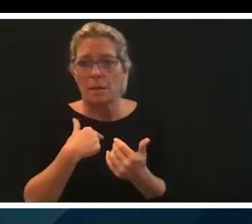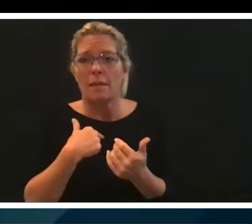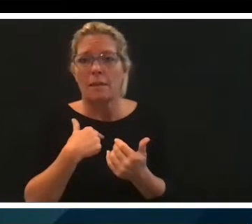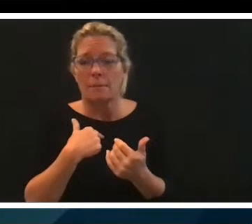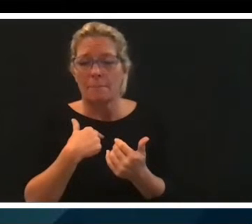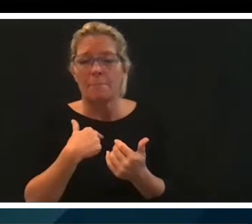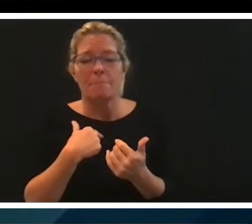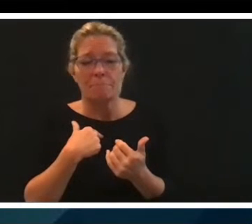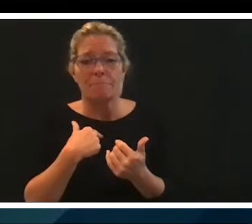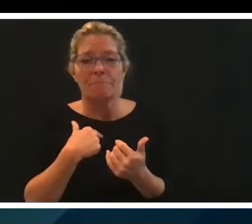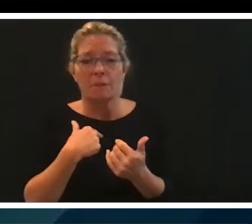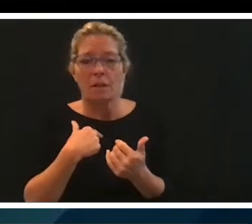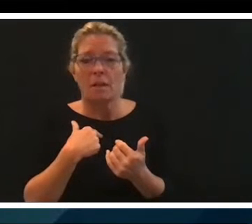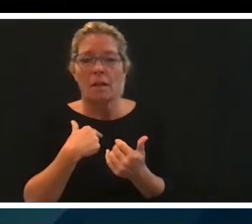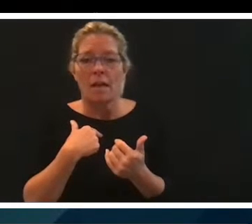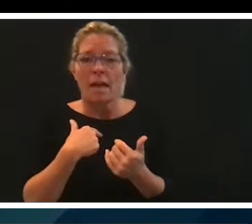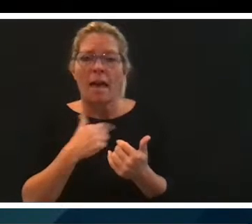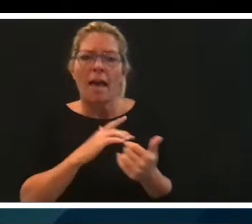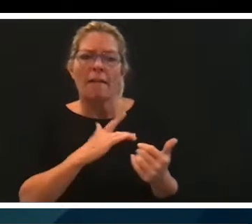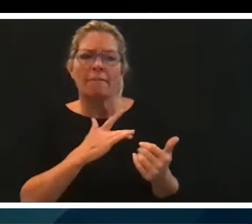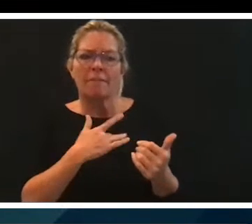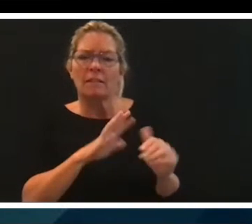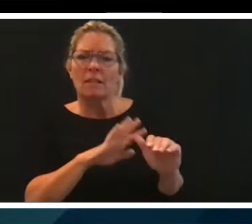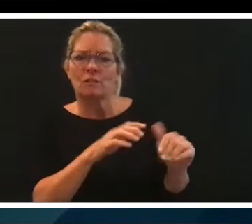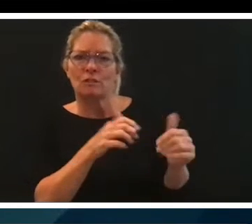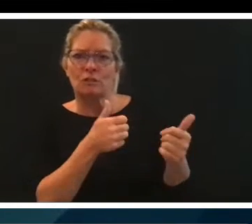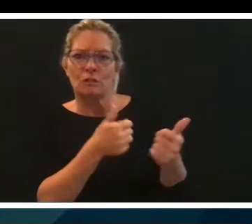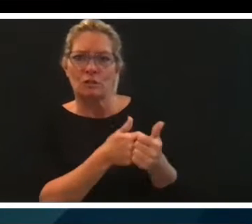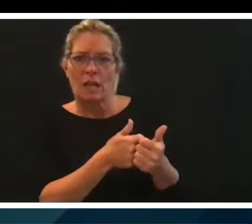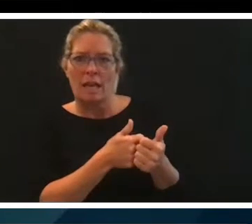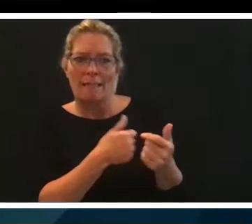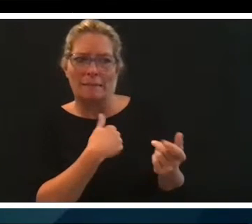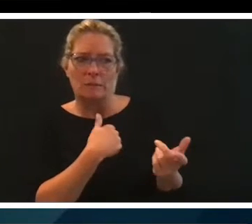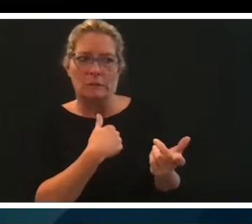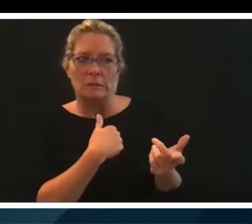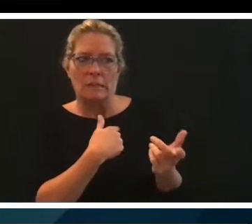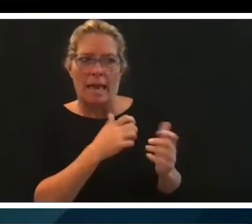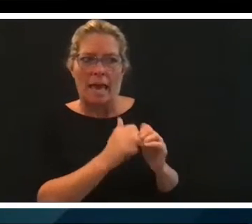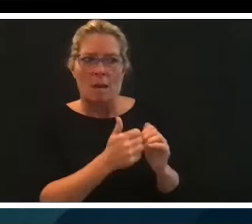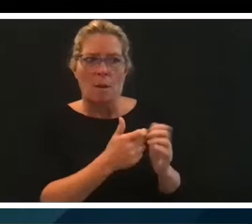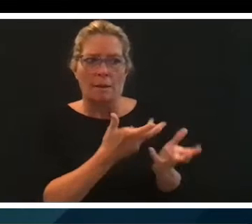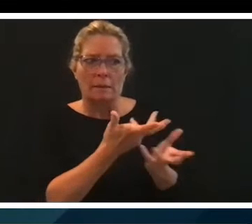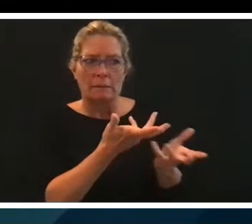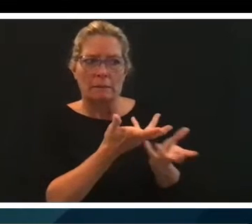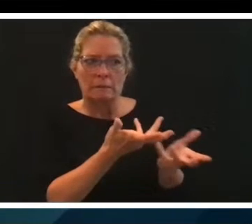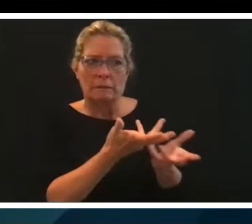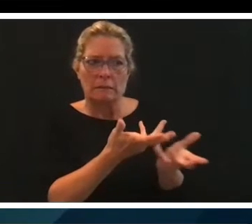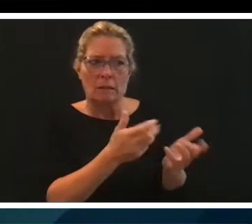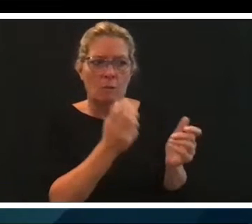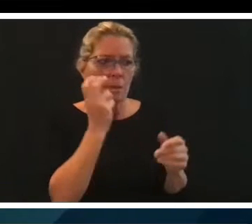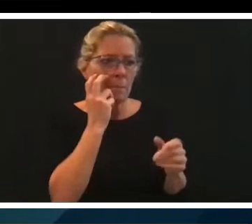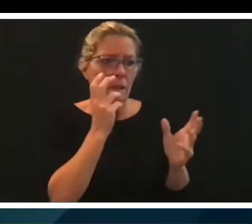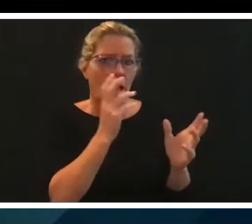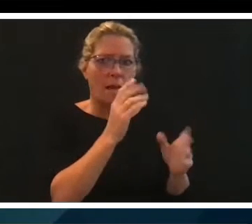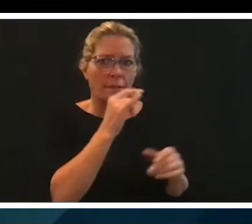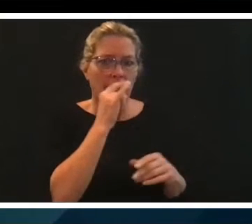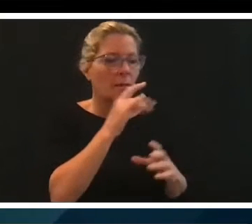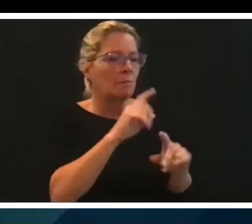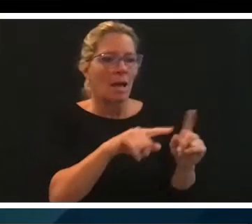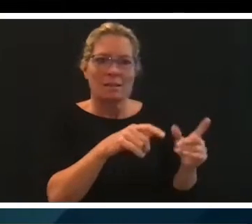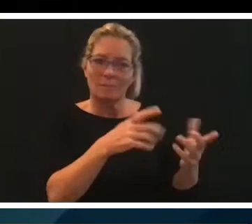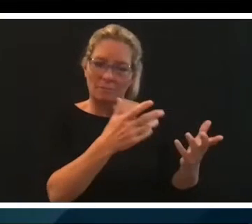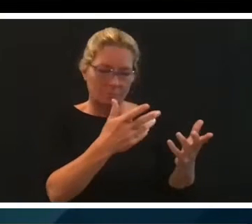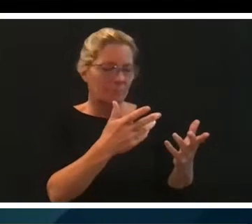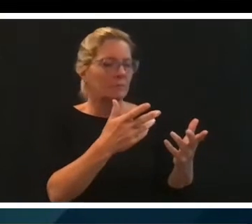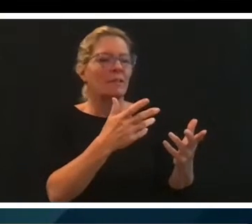something of a challenge until they found out that I was fun. And then it wasn't so much a challenge as, look at the neat